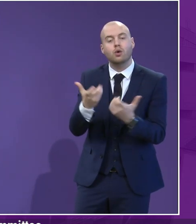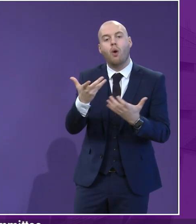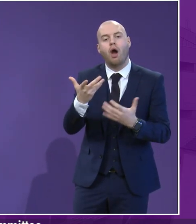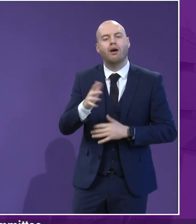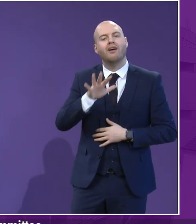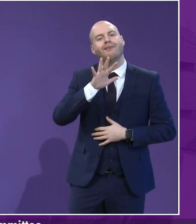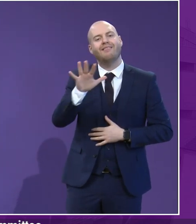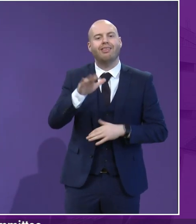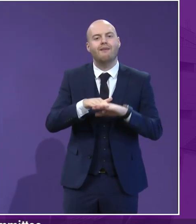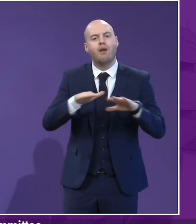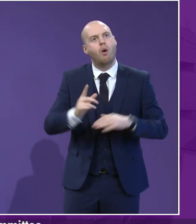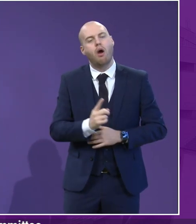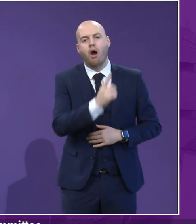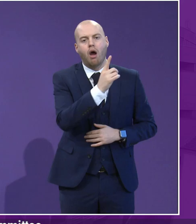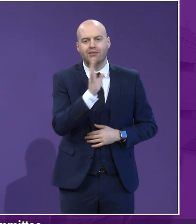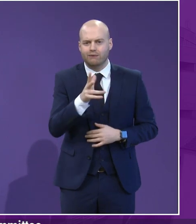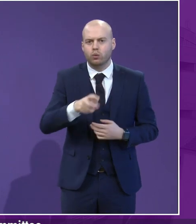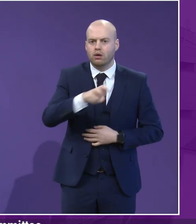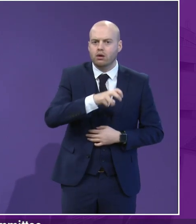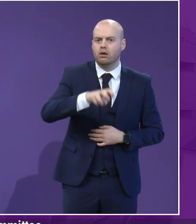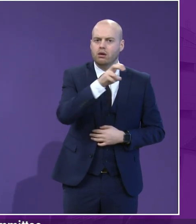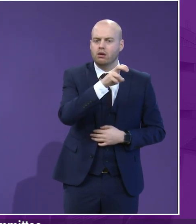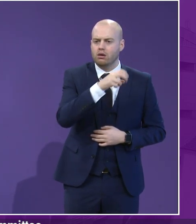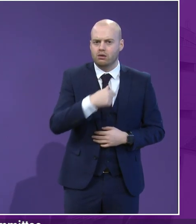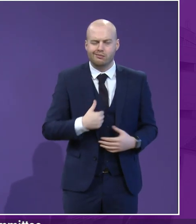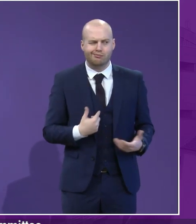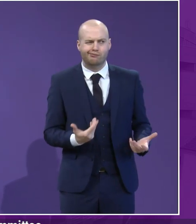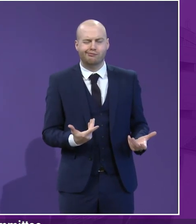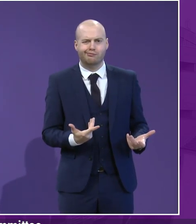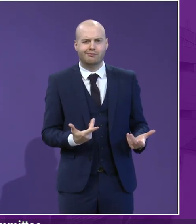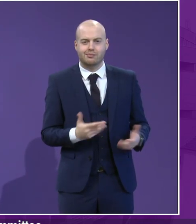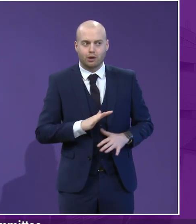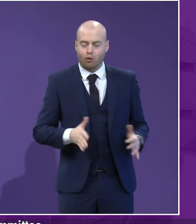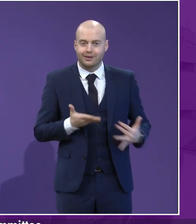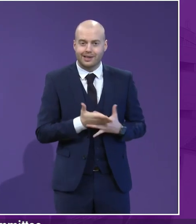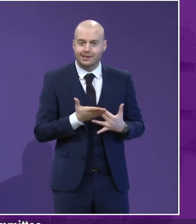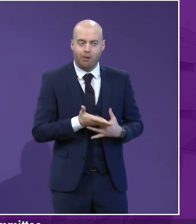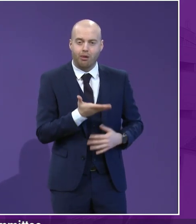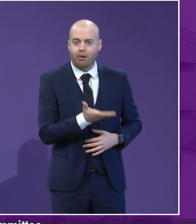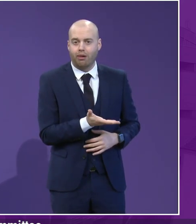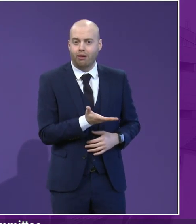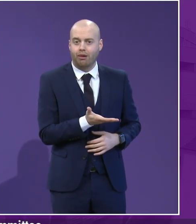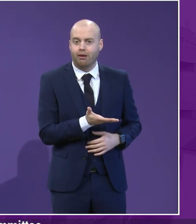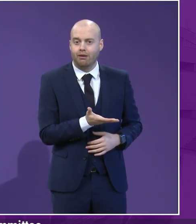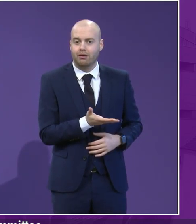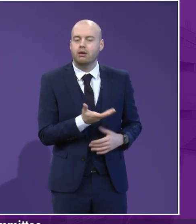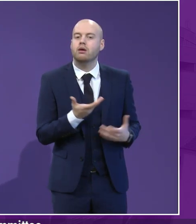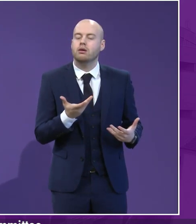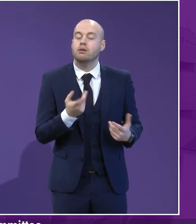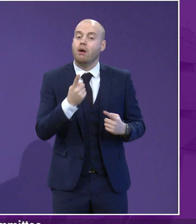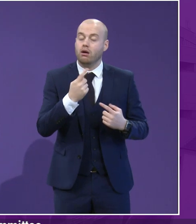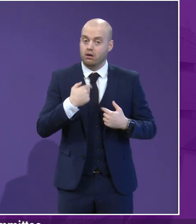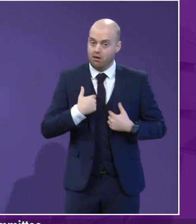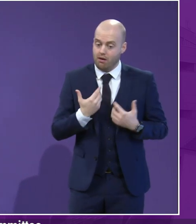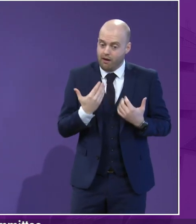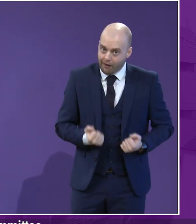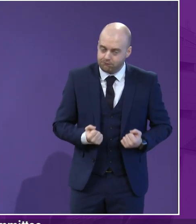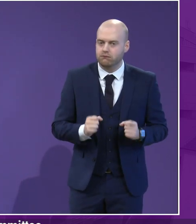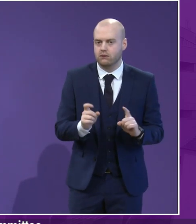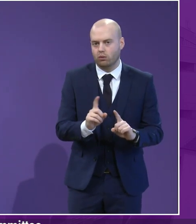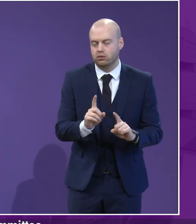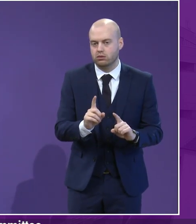people who have issues with fatigue, for example, we had a student with ME who couldn't access and was asked to go to a tutorial five stories up. It